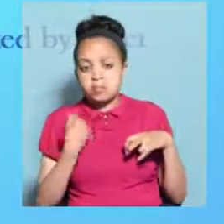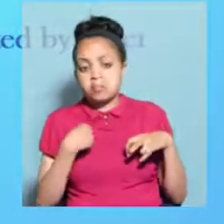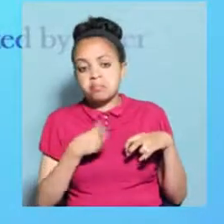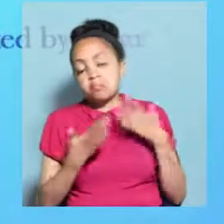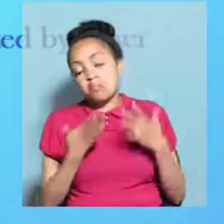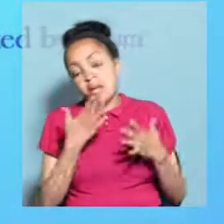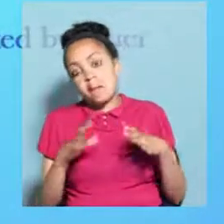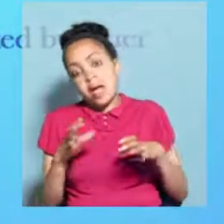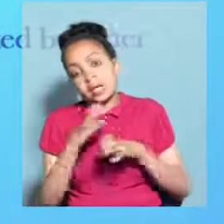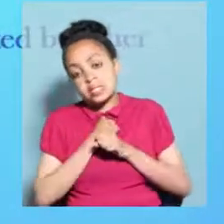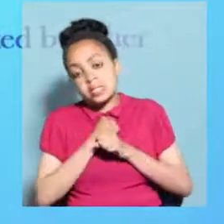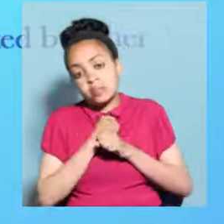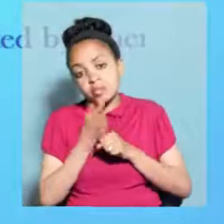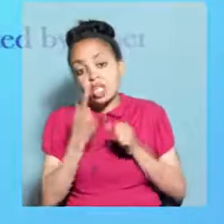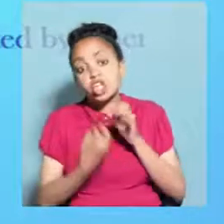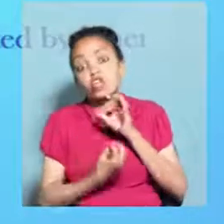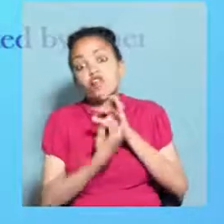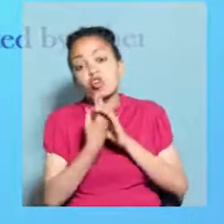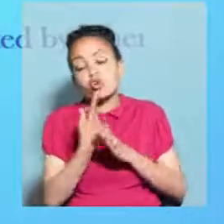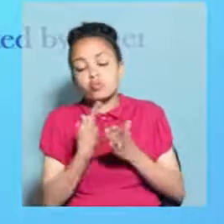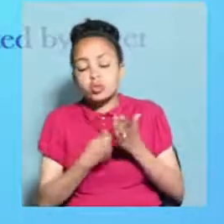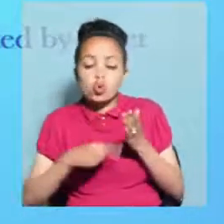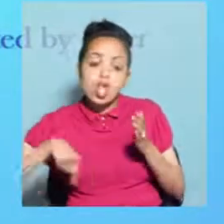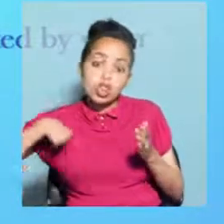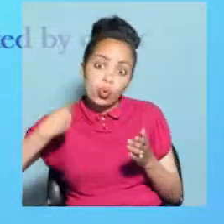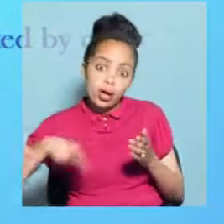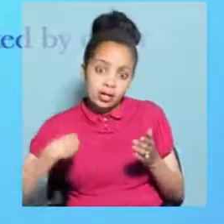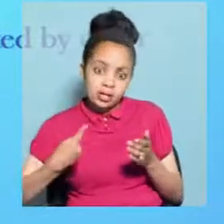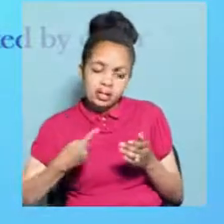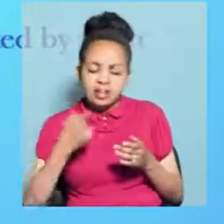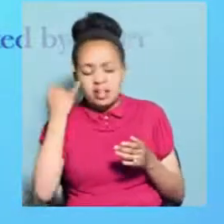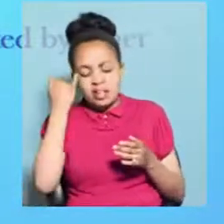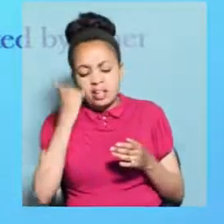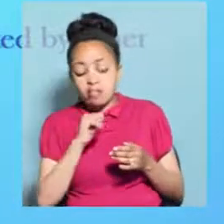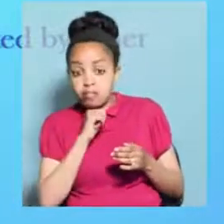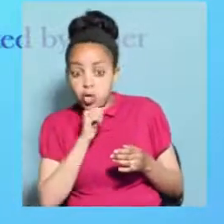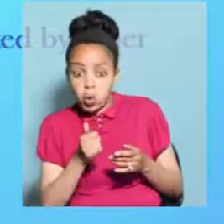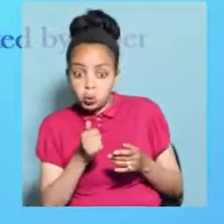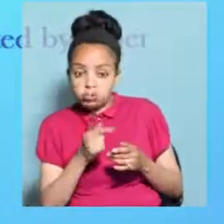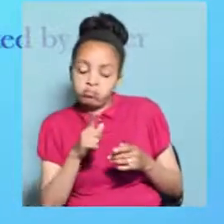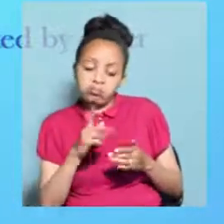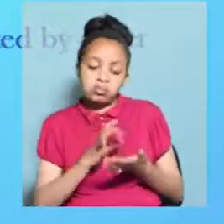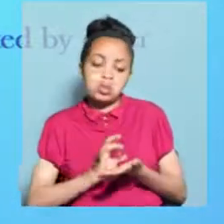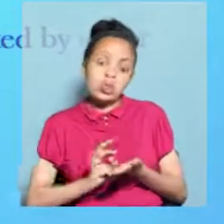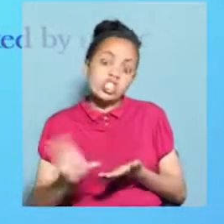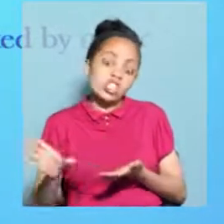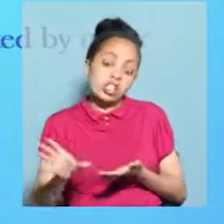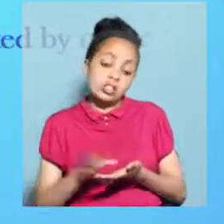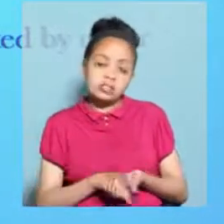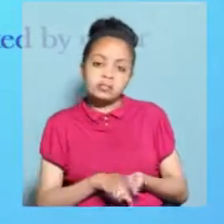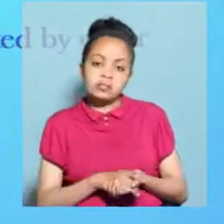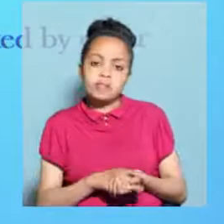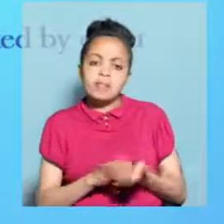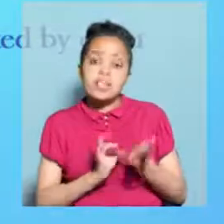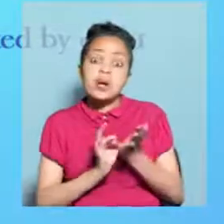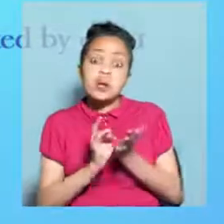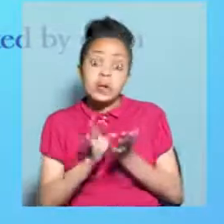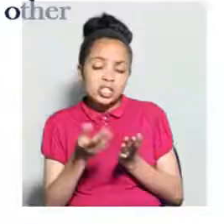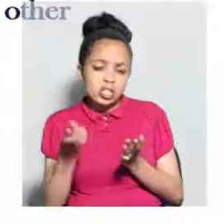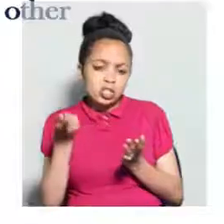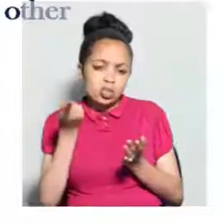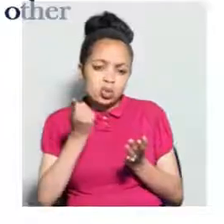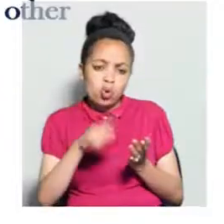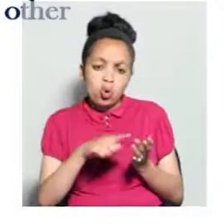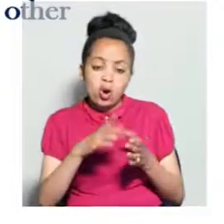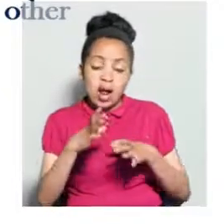it can accept it and it develops in that of theory. If not, but it is rejected. Rejection or